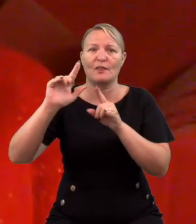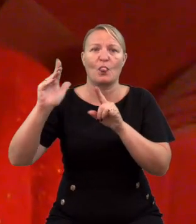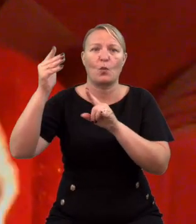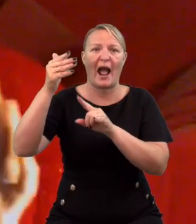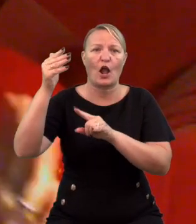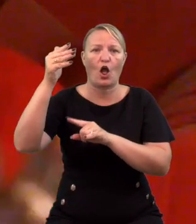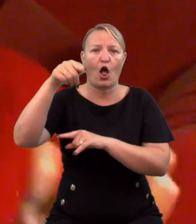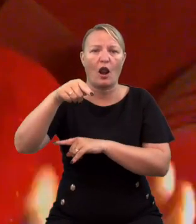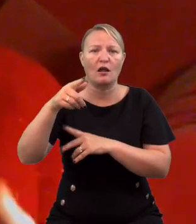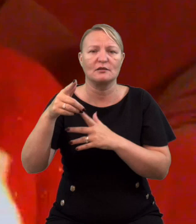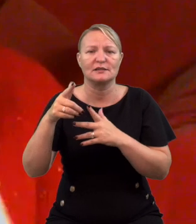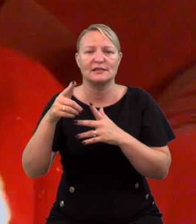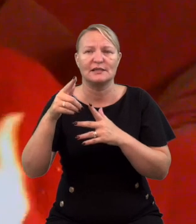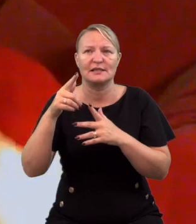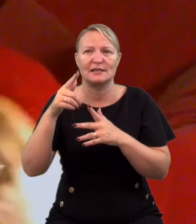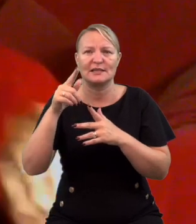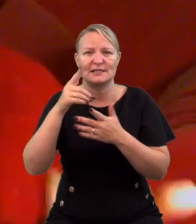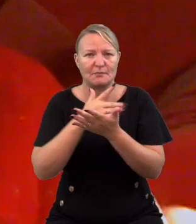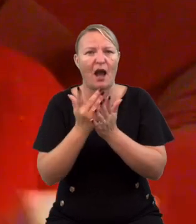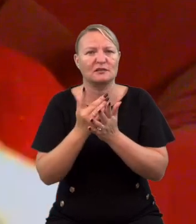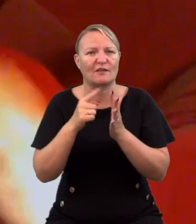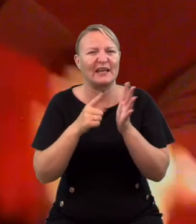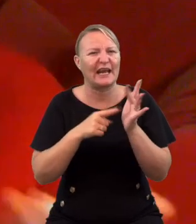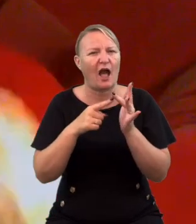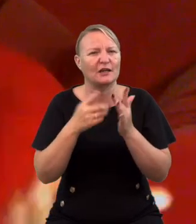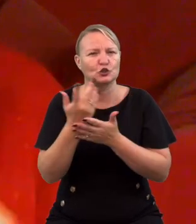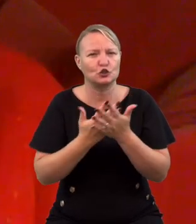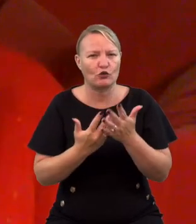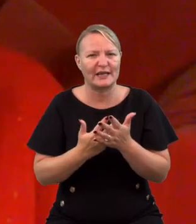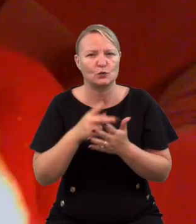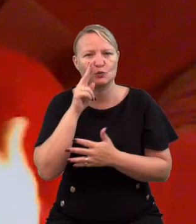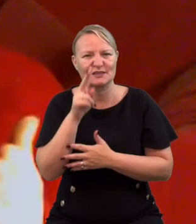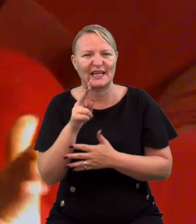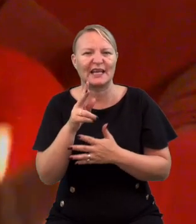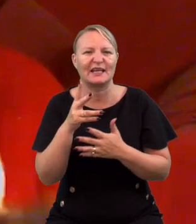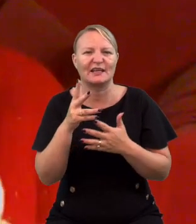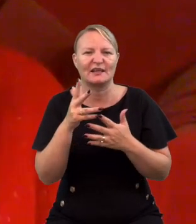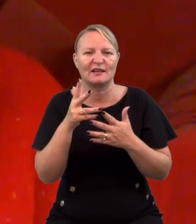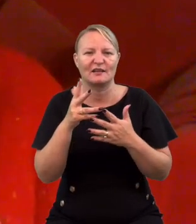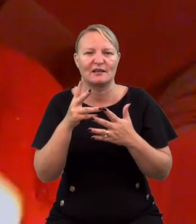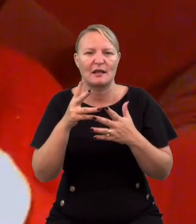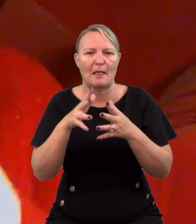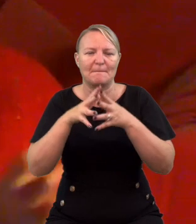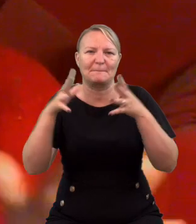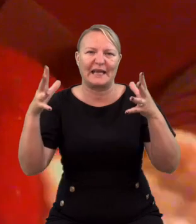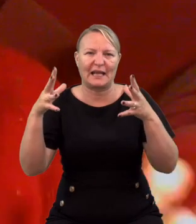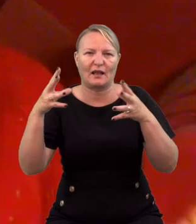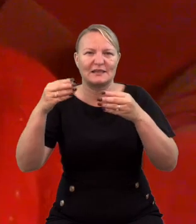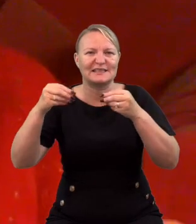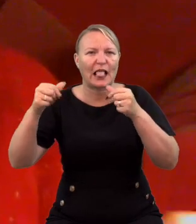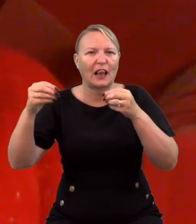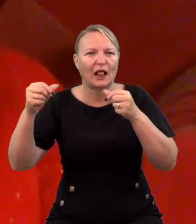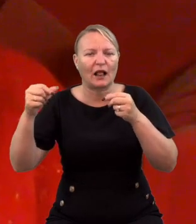and the whale is a figure that comes out of Eli's story, and we show that with a big